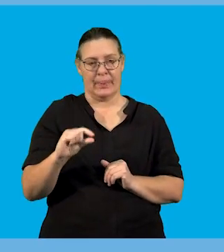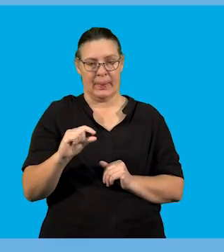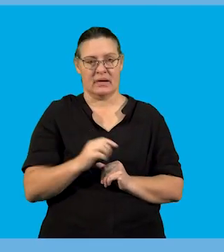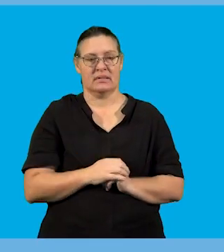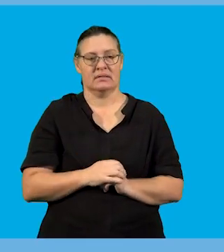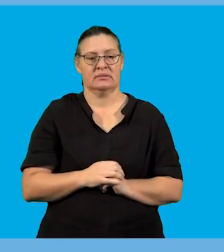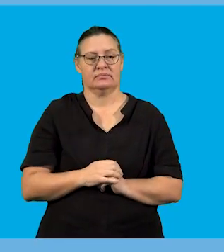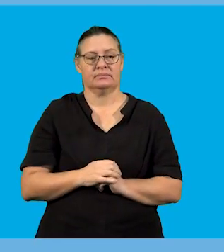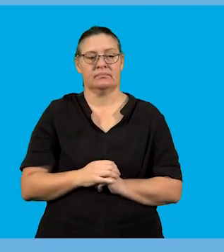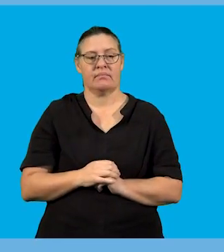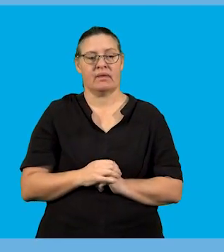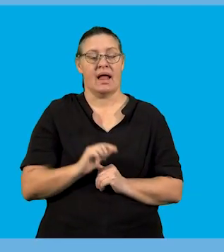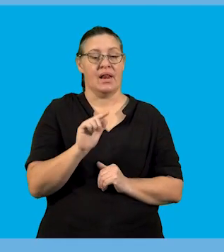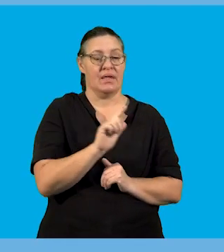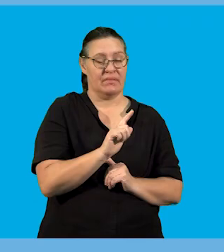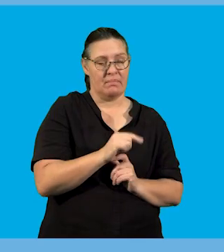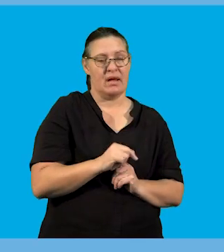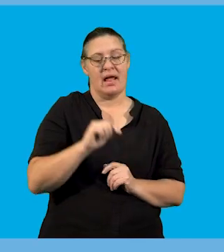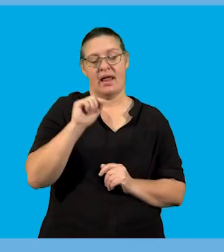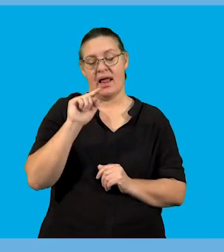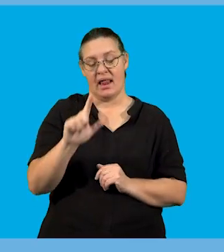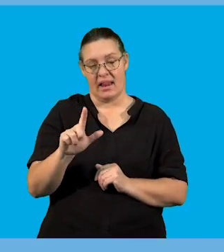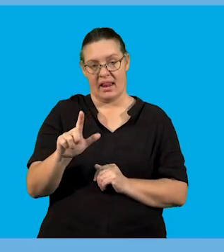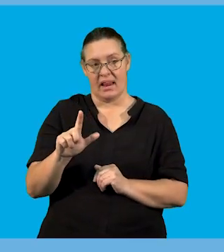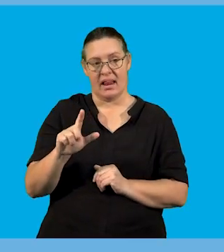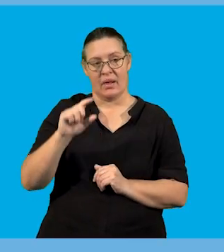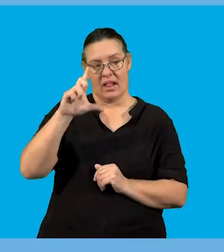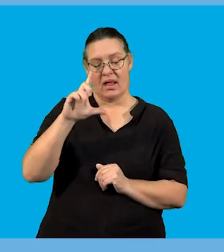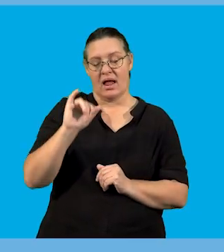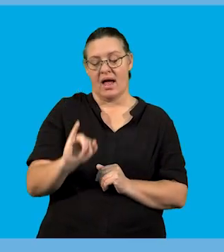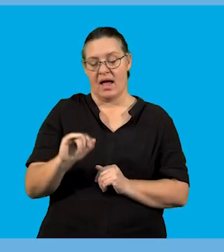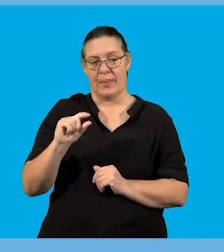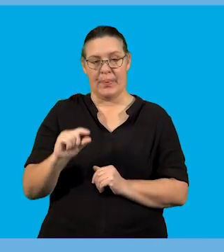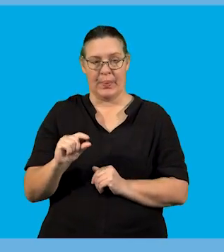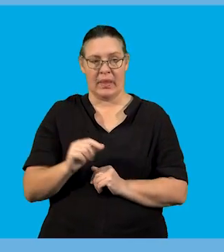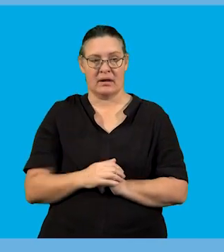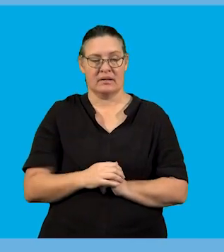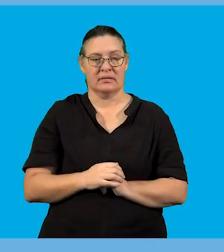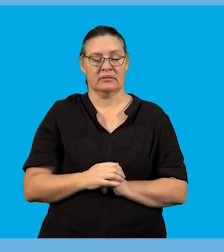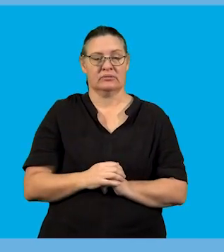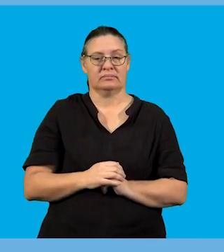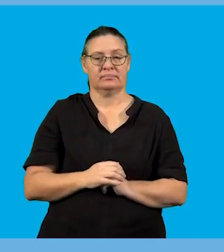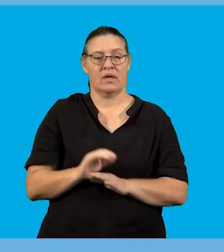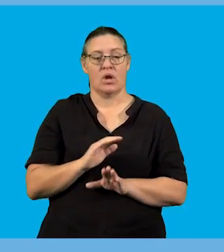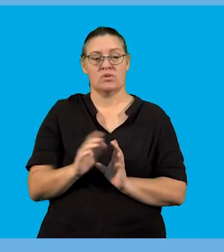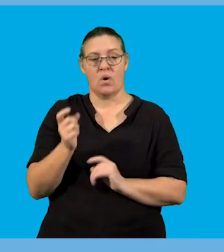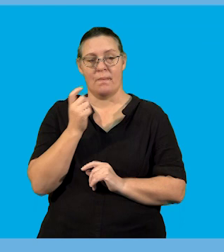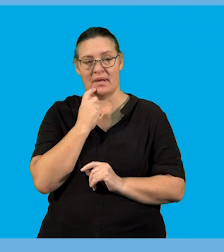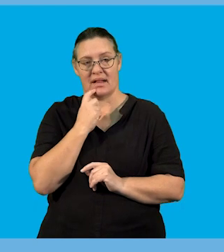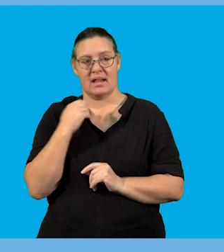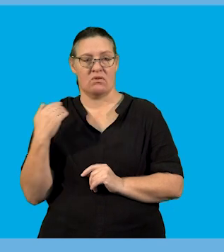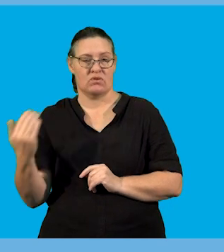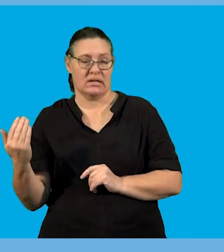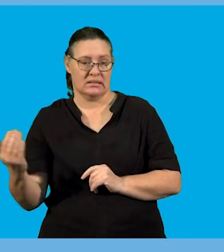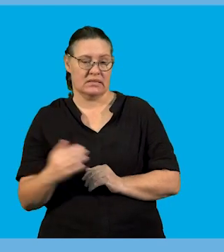E. Whereas lithium is going to be capital letter L and small letter I. Now, with regards to the nonmetals, we can